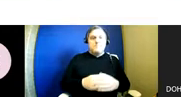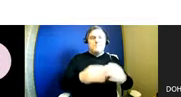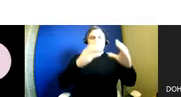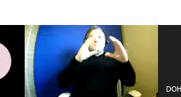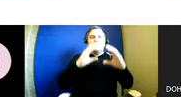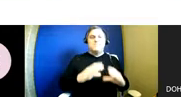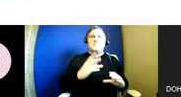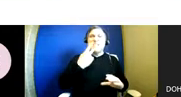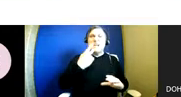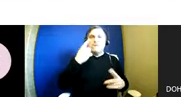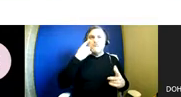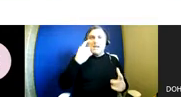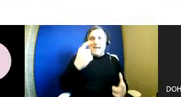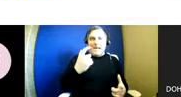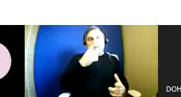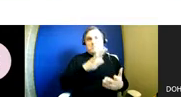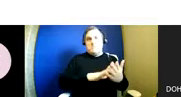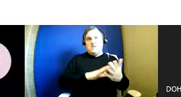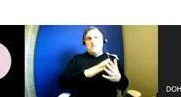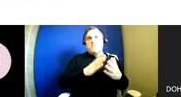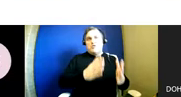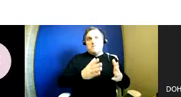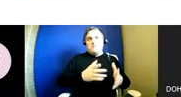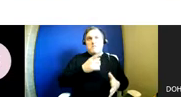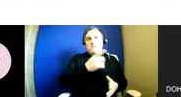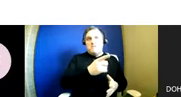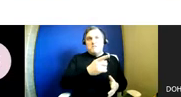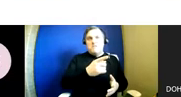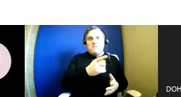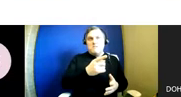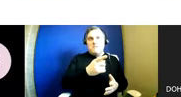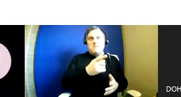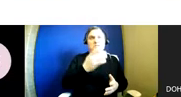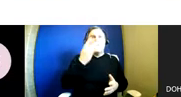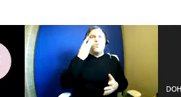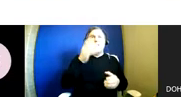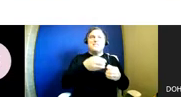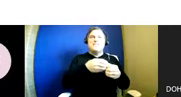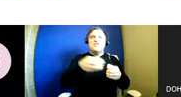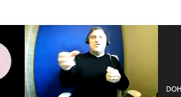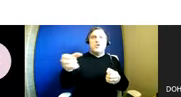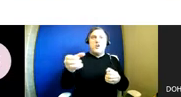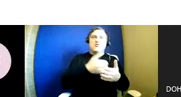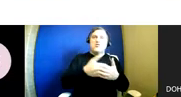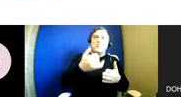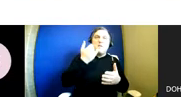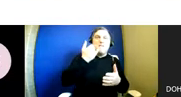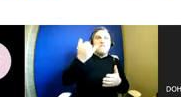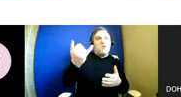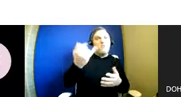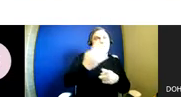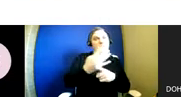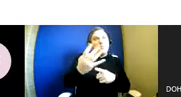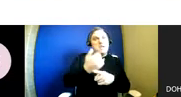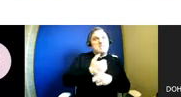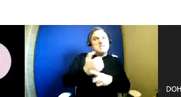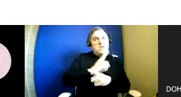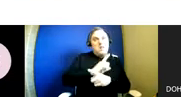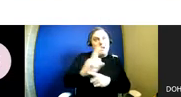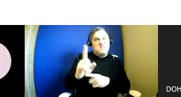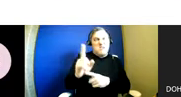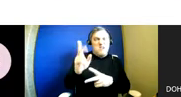care, which means the big hospitals. They, after someone's discharged, usually phone them 4 to 6 weeks later. And if